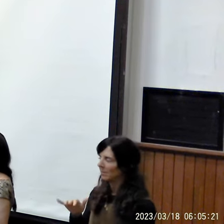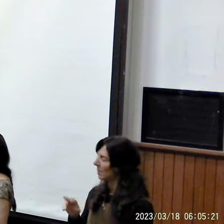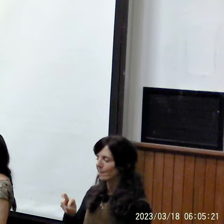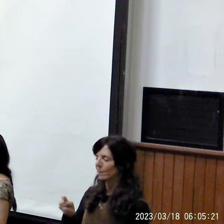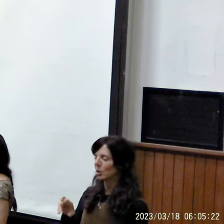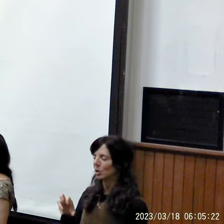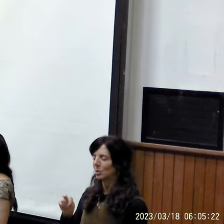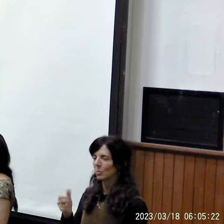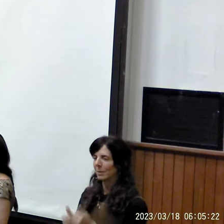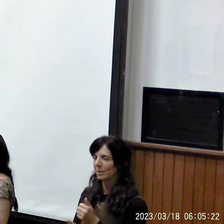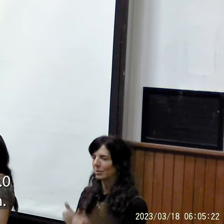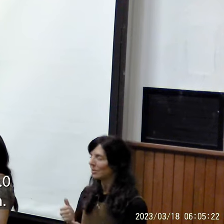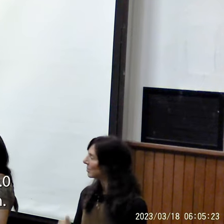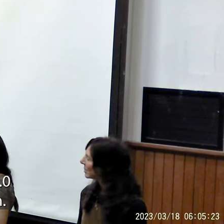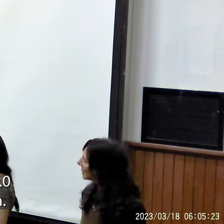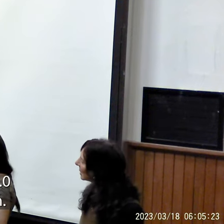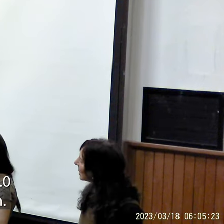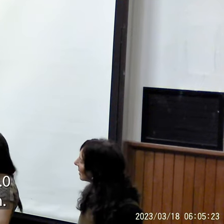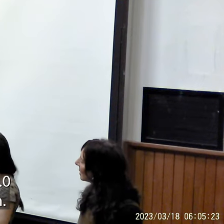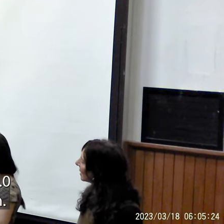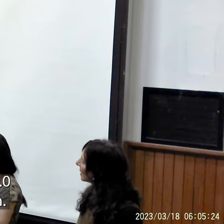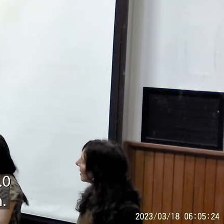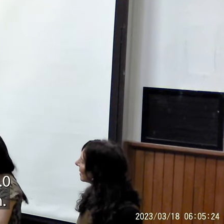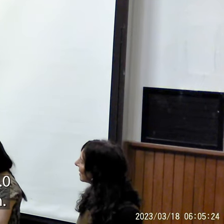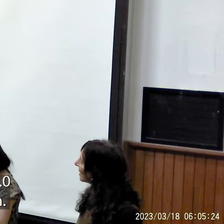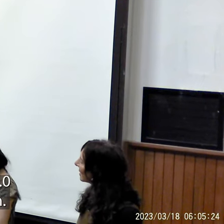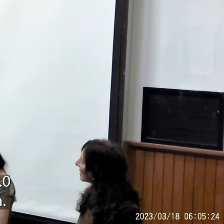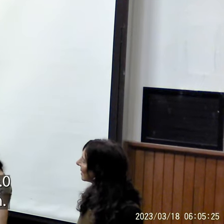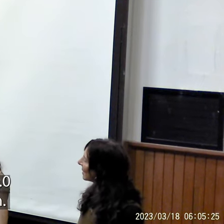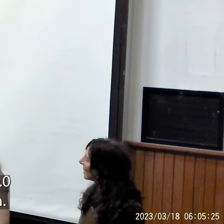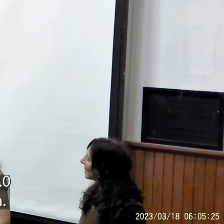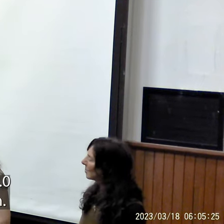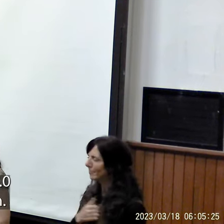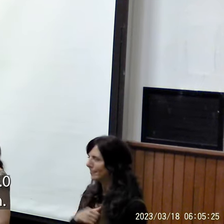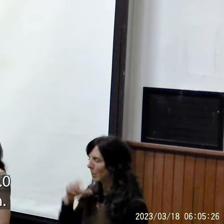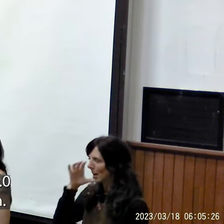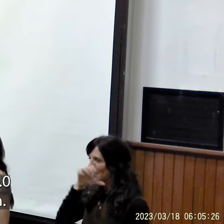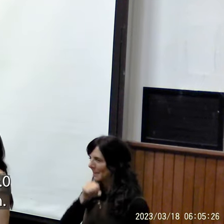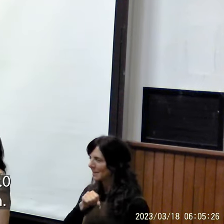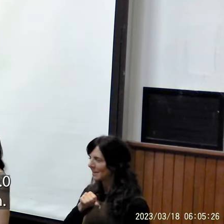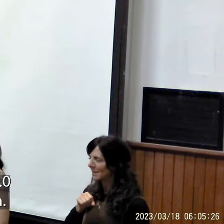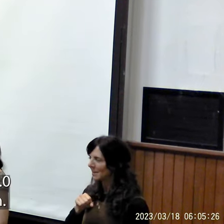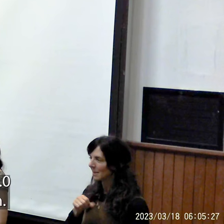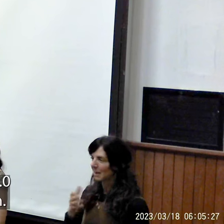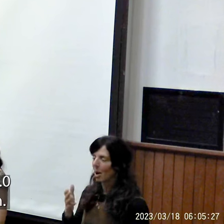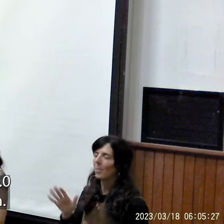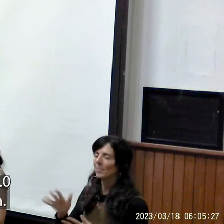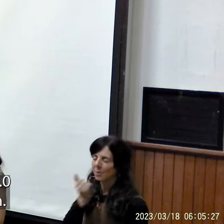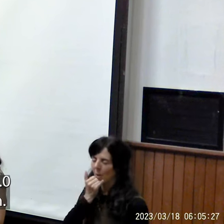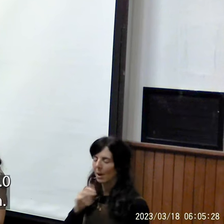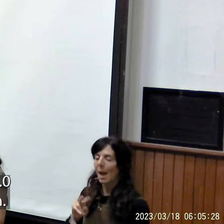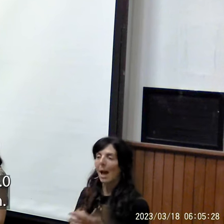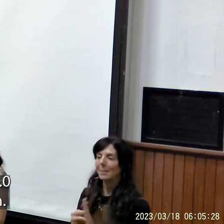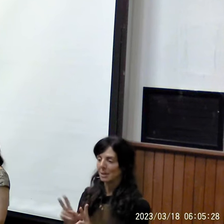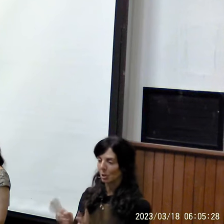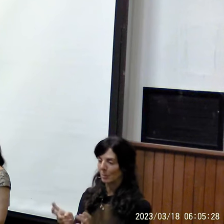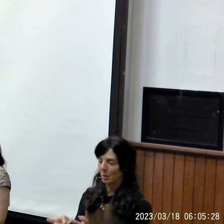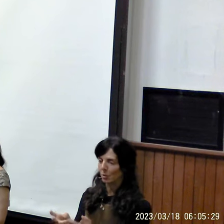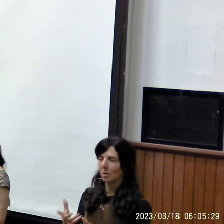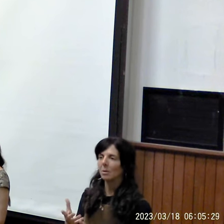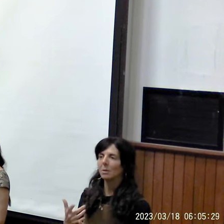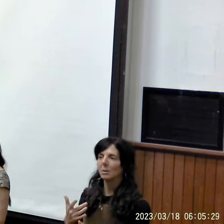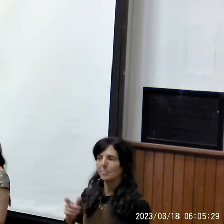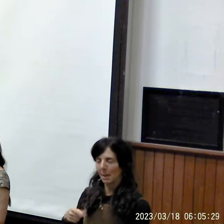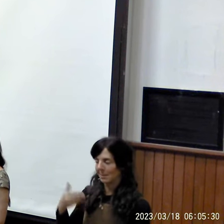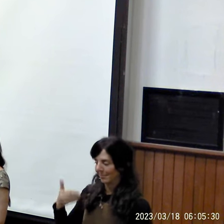version? Oh, okay, the version has gone up to 10.0. Yeah. I'm still on 8.0, that kind of question. So